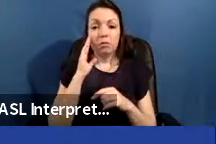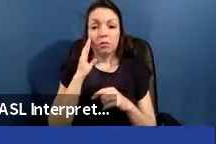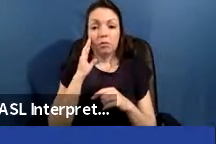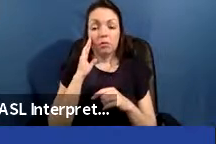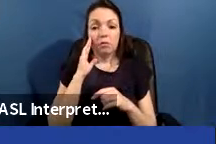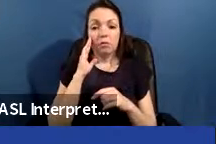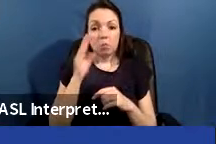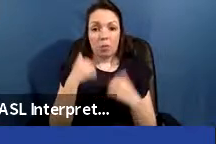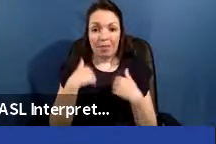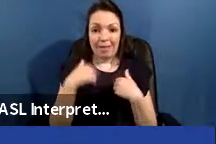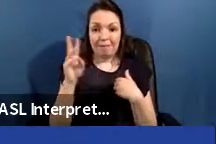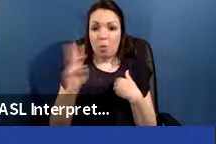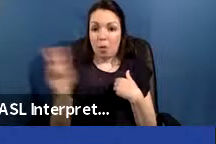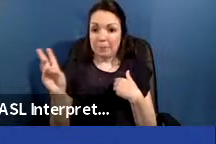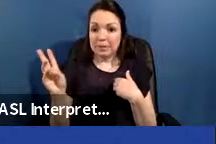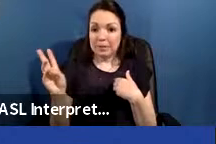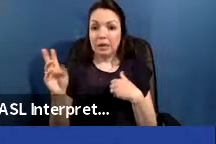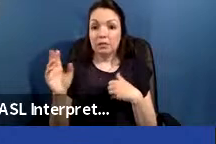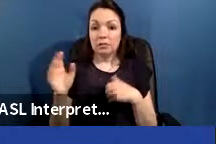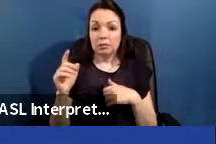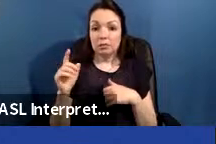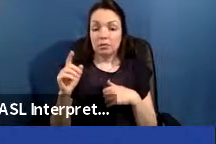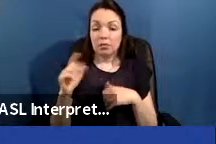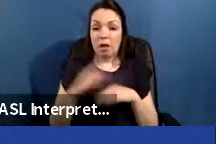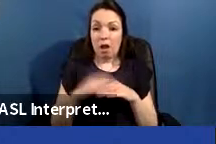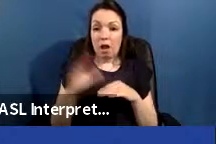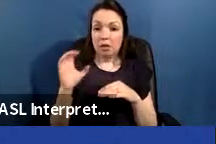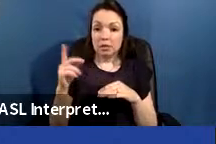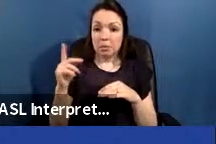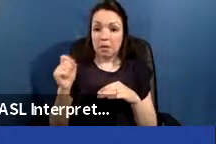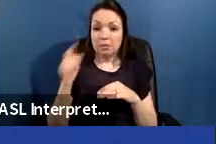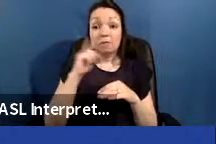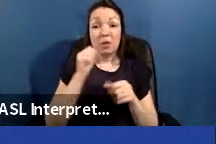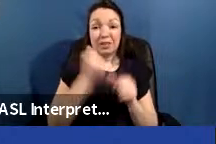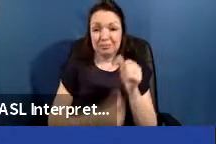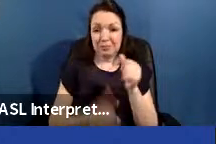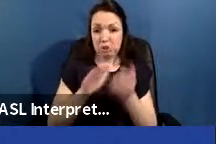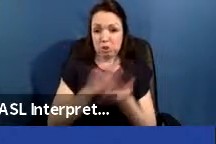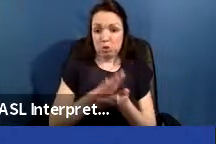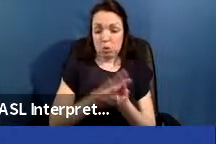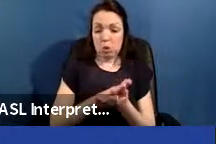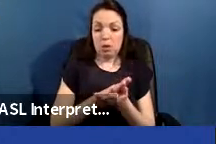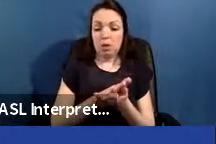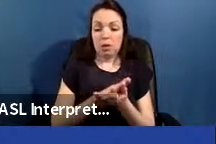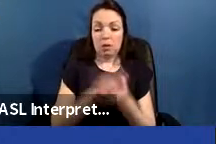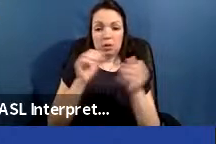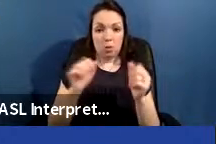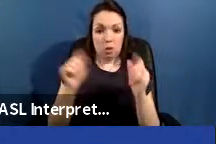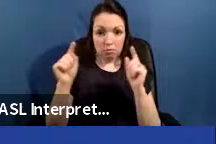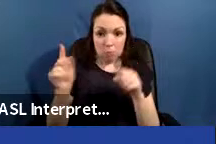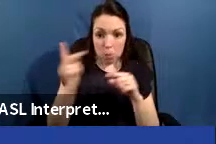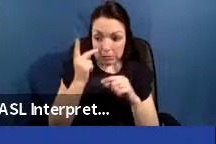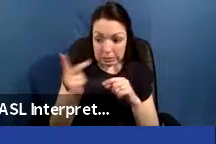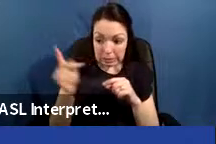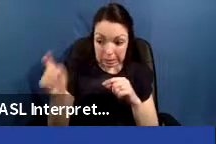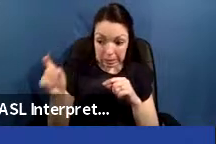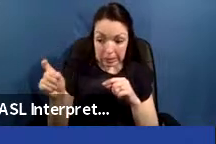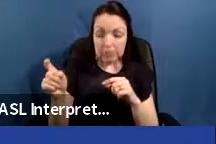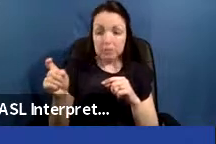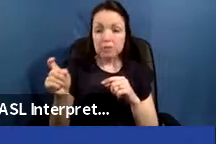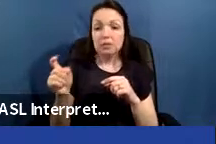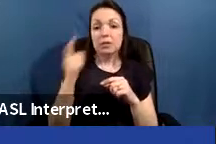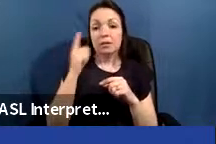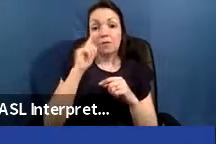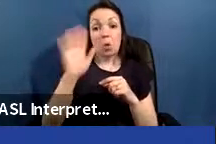page, which we're building out now for each school. So you'll be able to go there and see the needs for